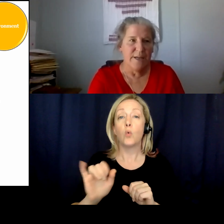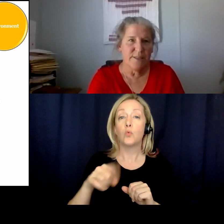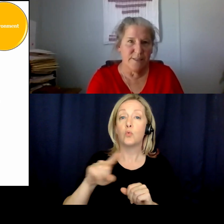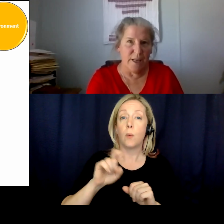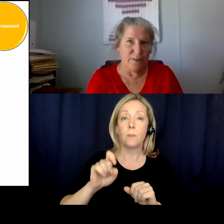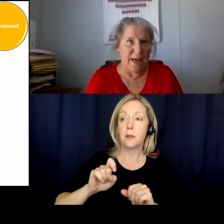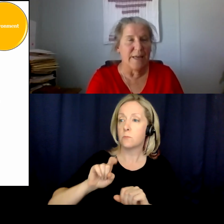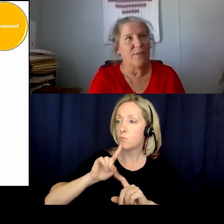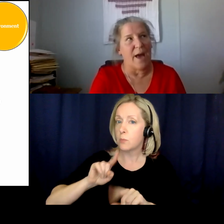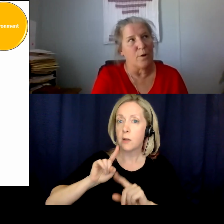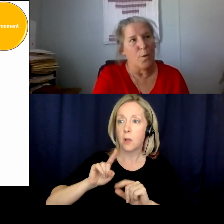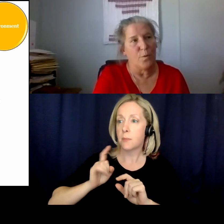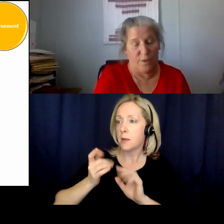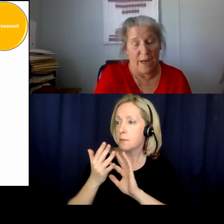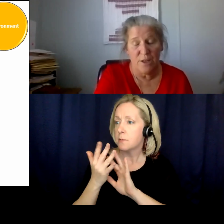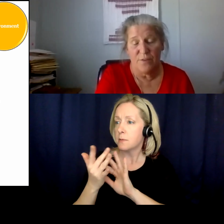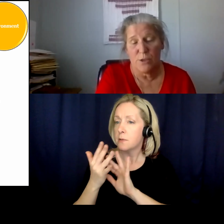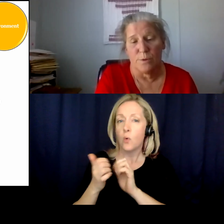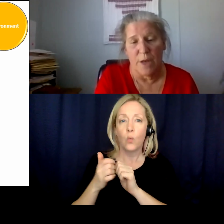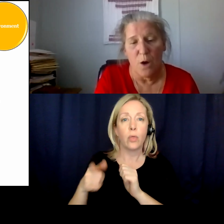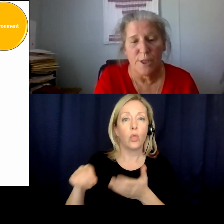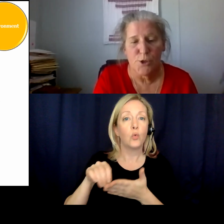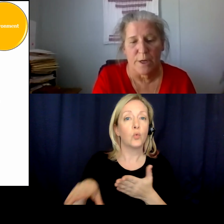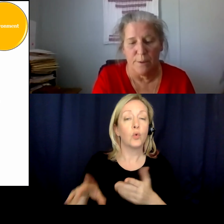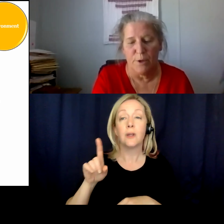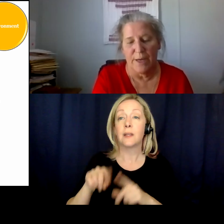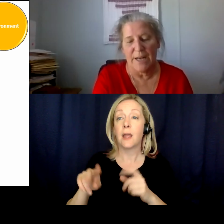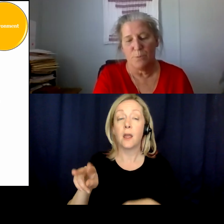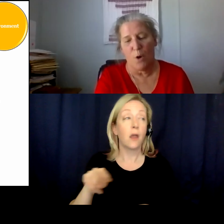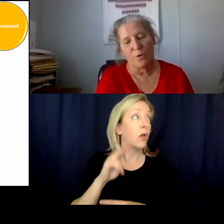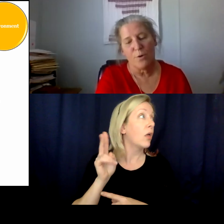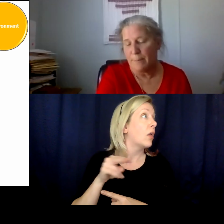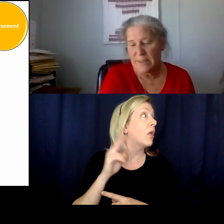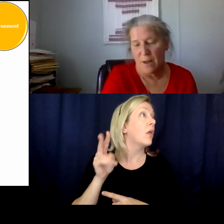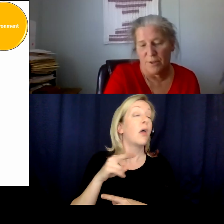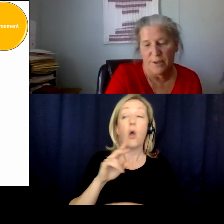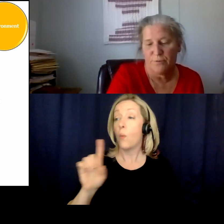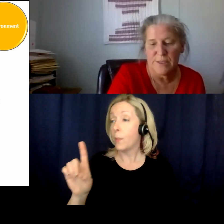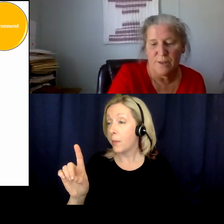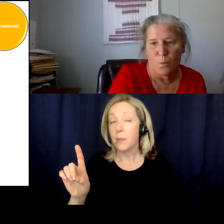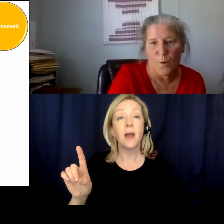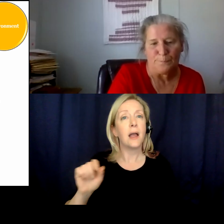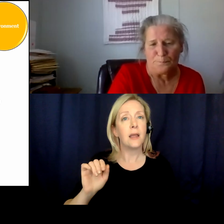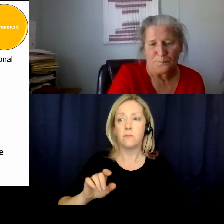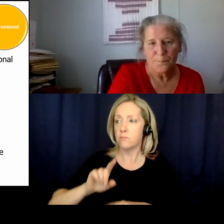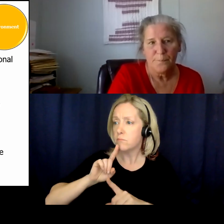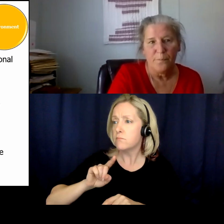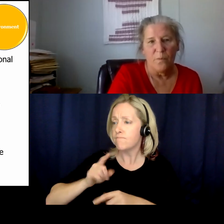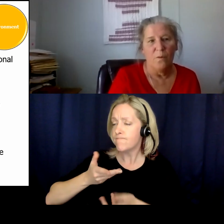really letting the individual know that you're a communication partner, it makes all the difference in the world.